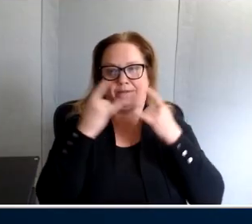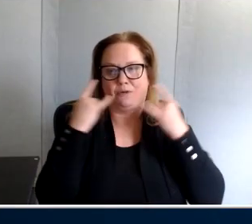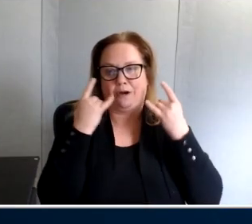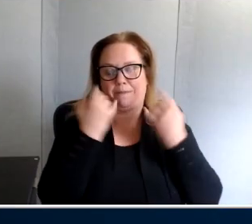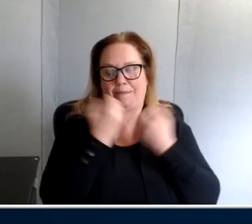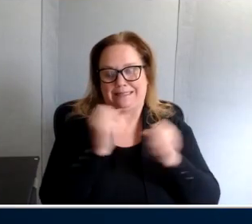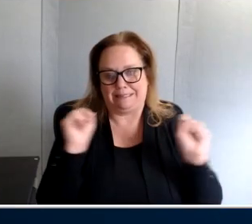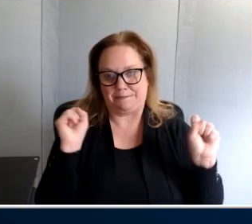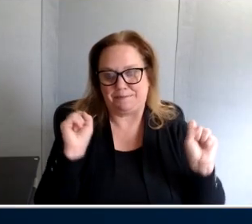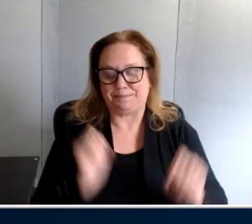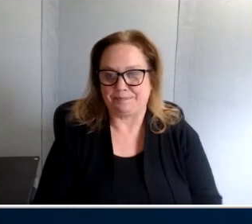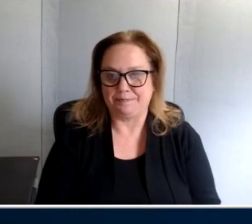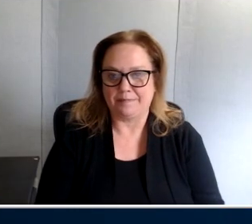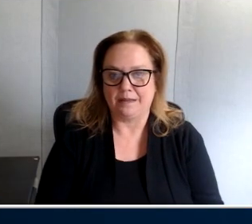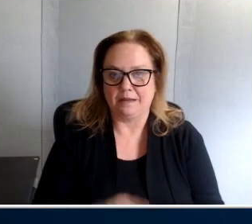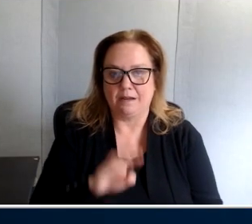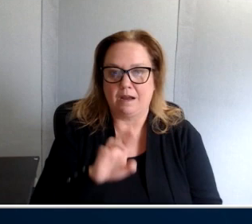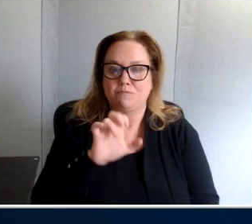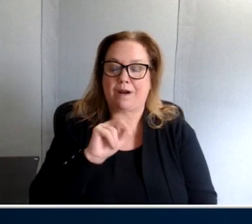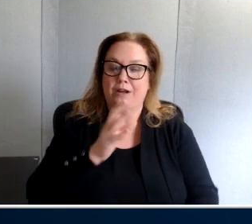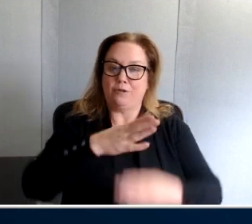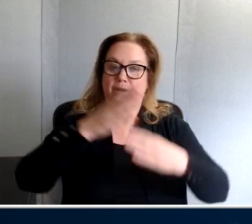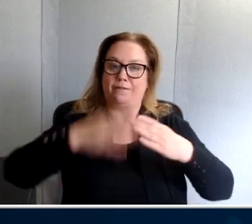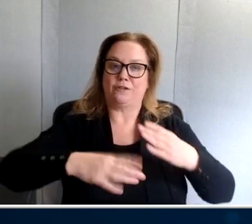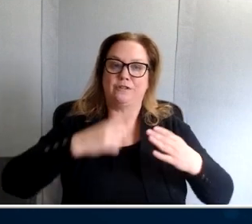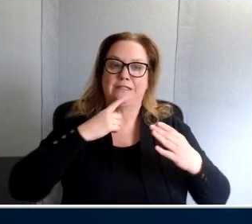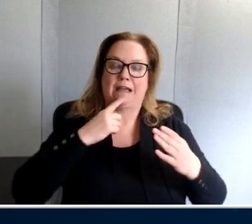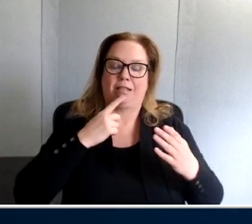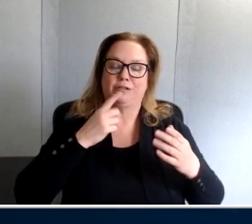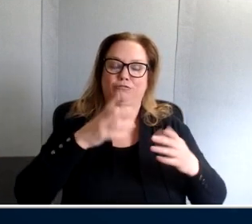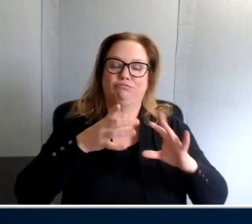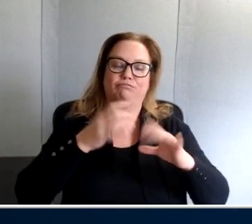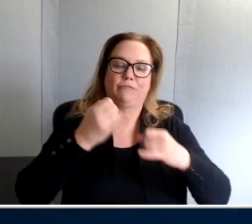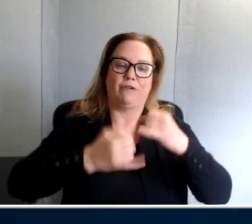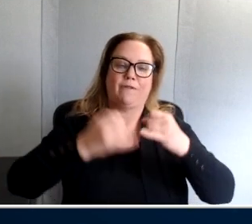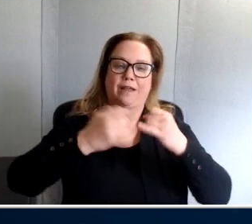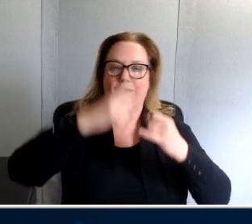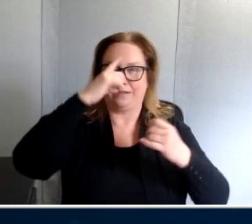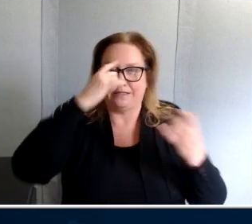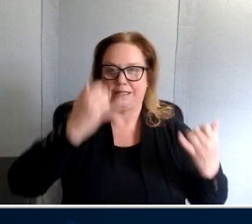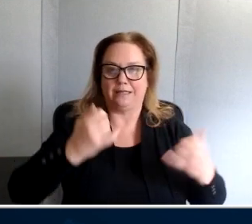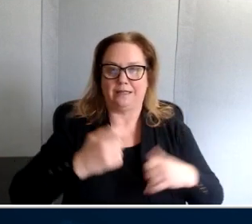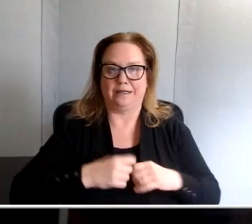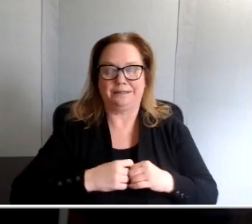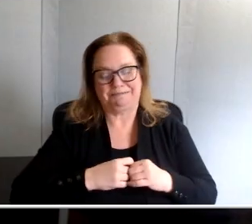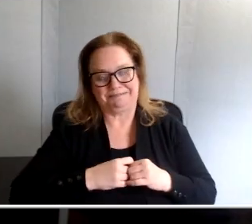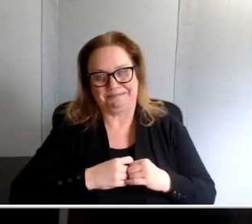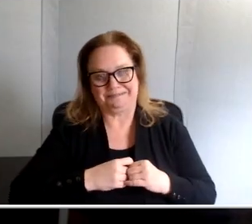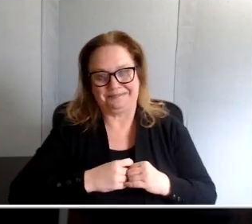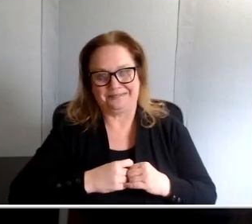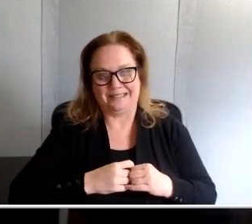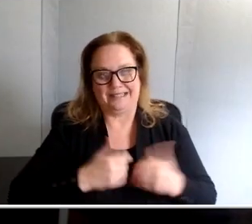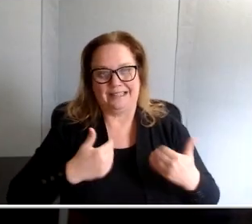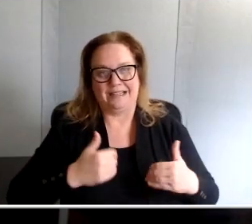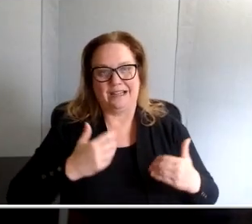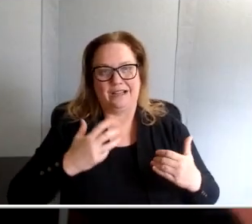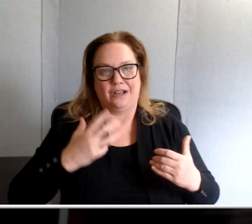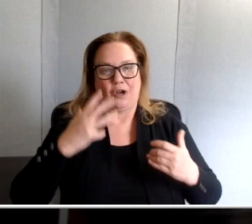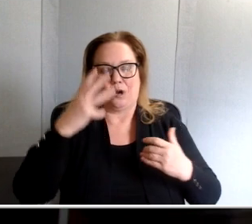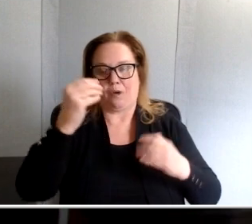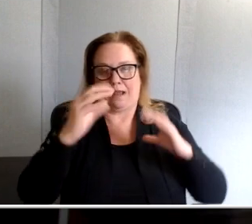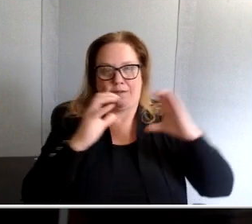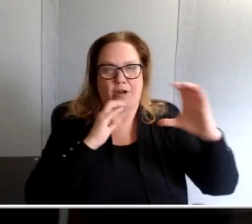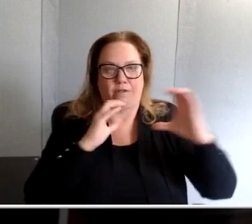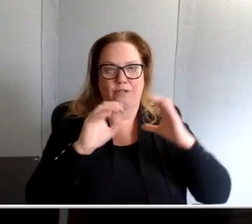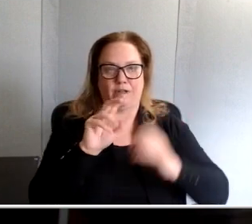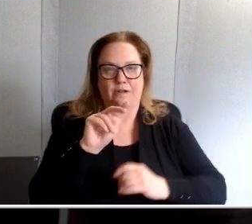Always. Brian, I'm going to let you wrap us up. Tell us what the takeaway today is. Oh my gosh. Get out there and have the conversation.